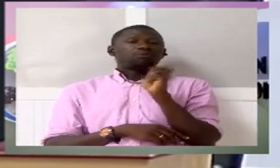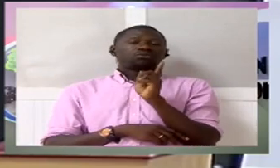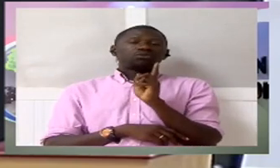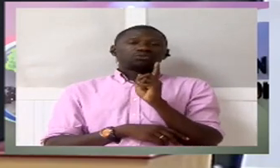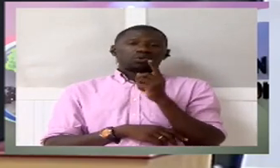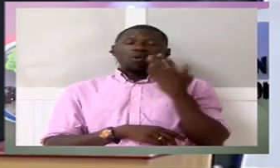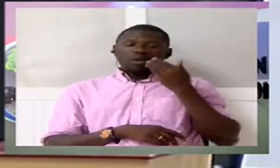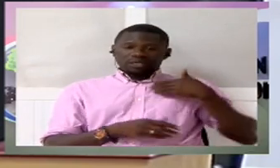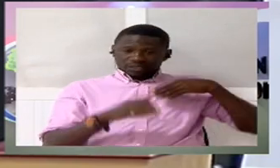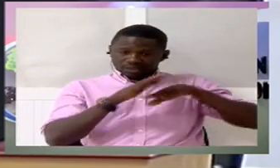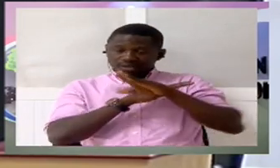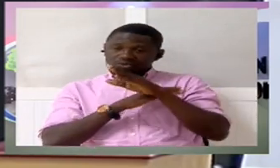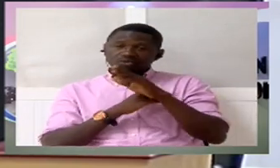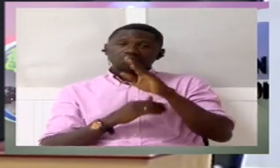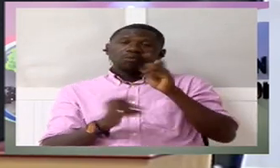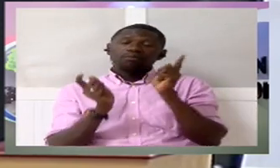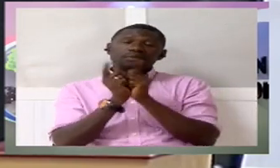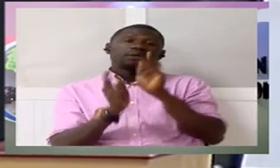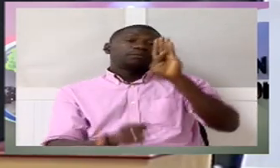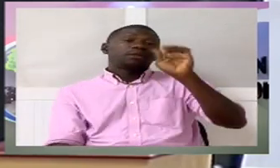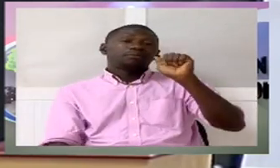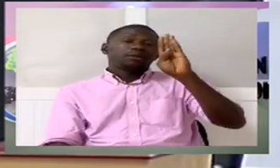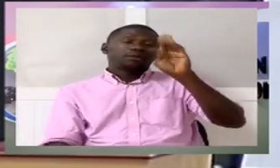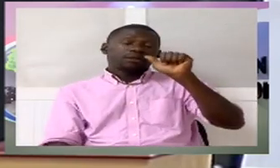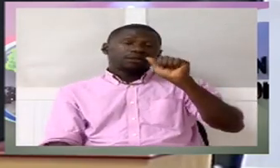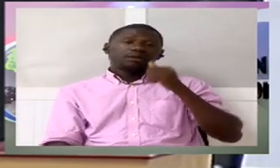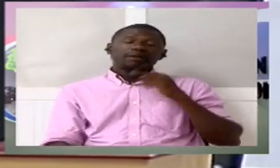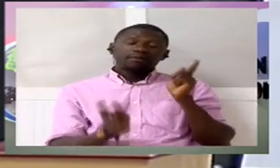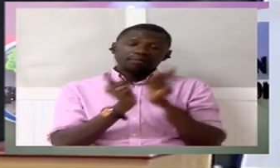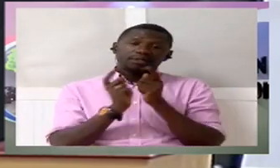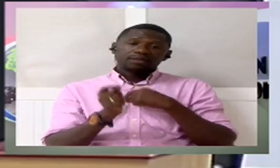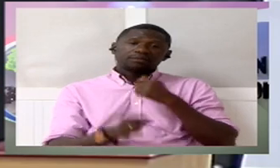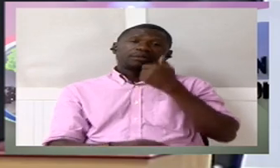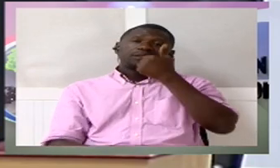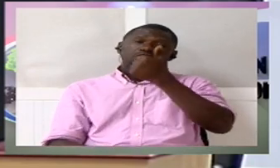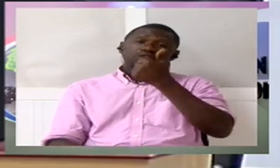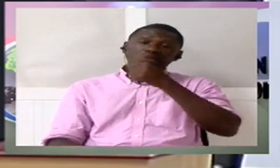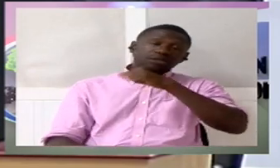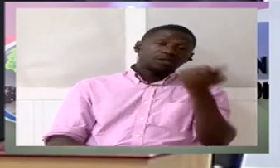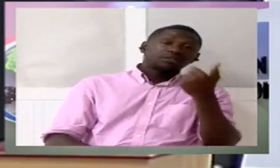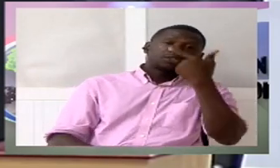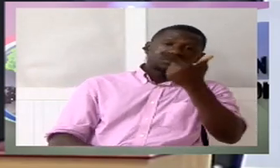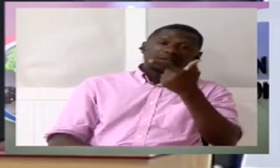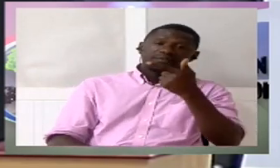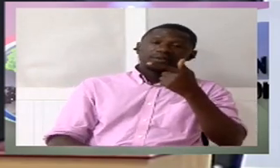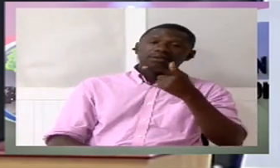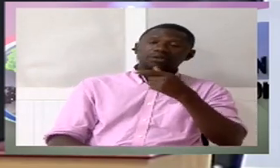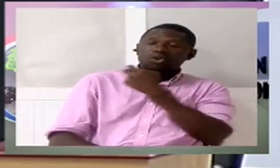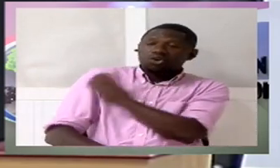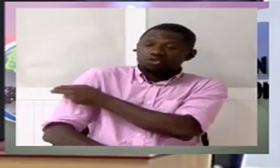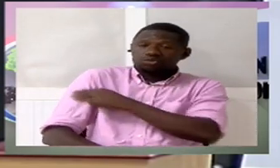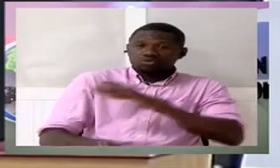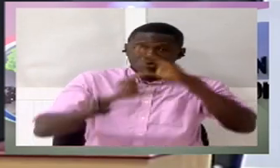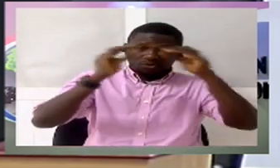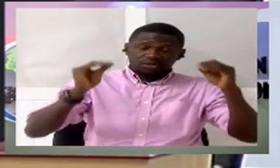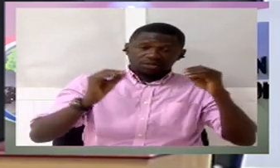be intata baba yangata rahariala. But when I went to Baba and found him at Hariala, I told him. They